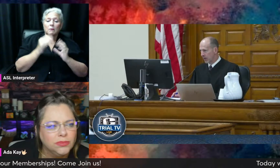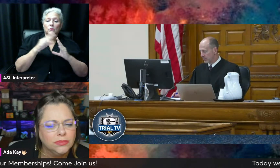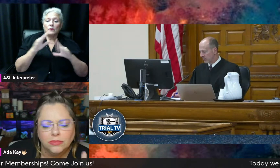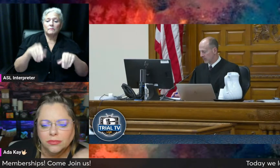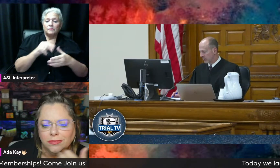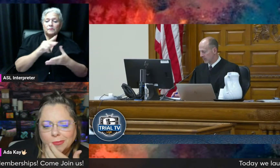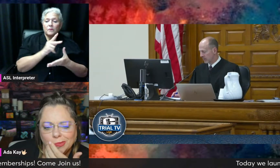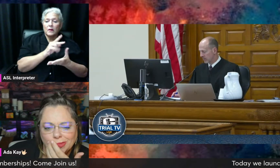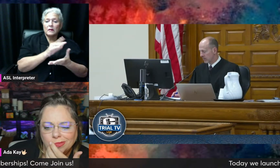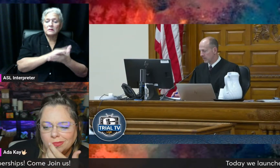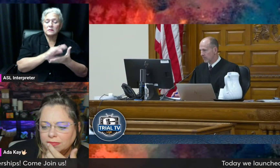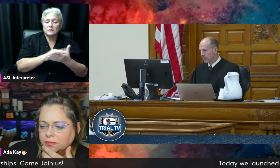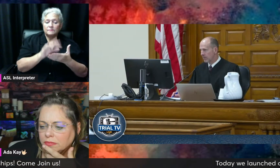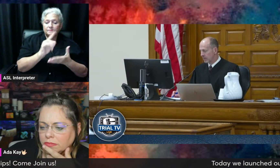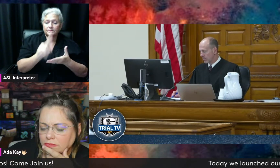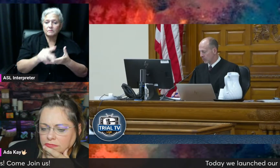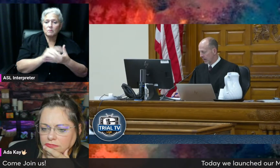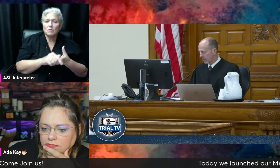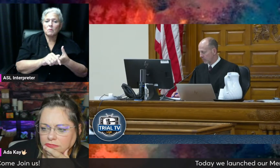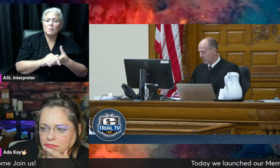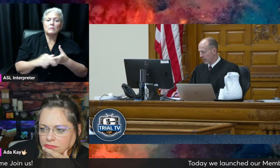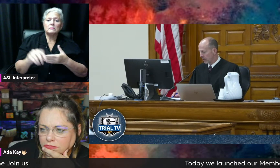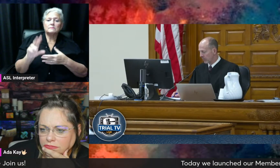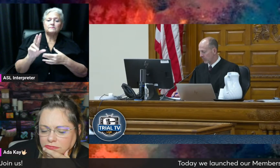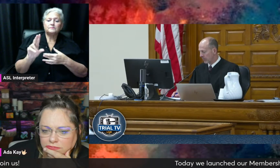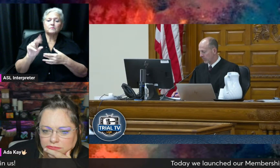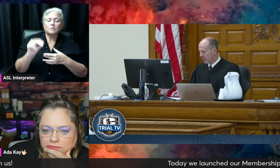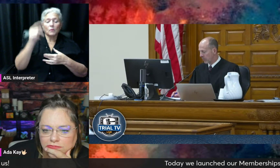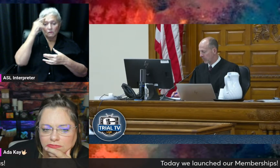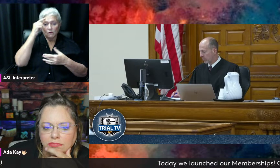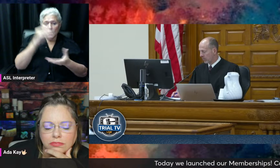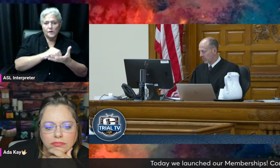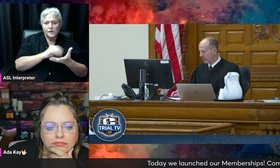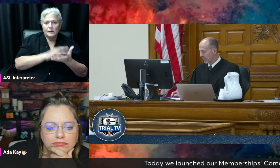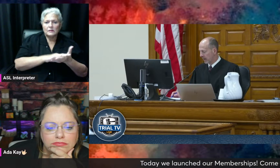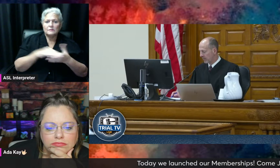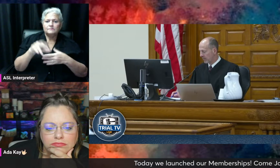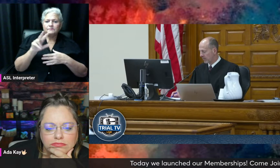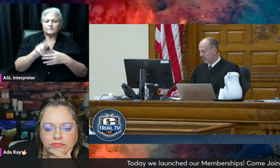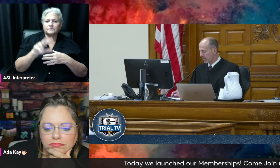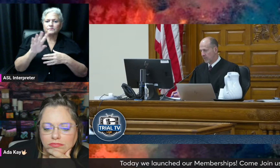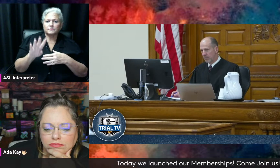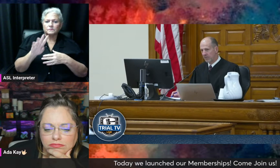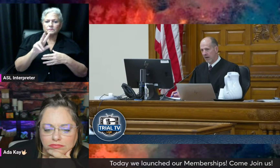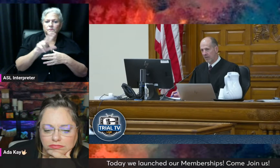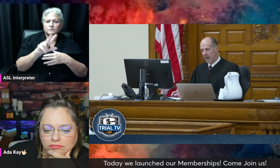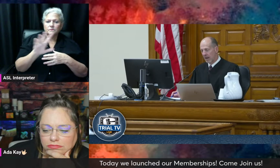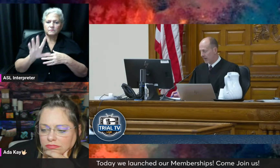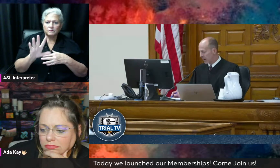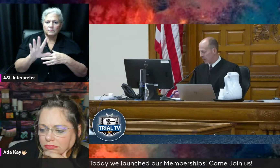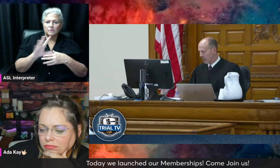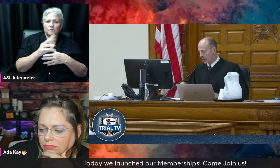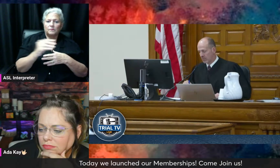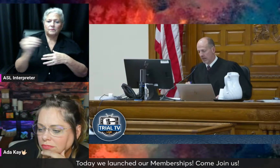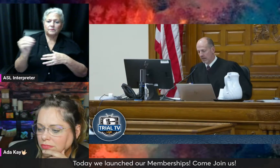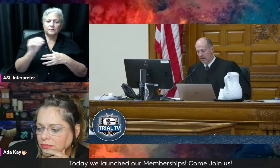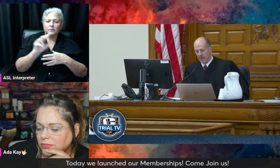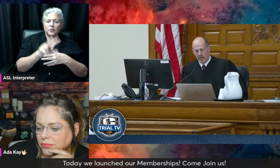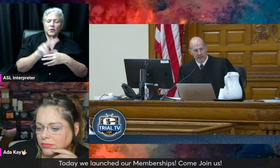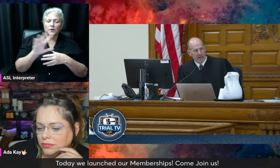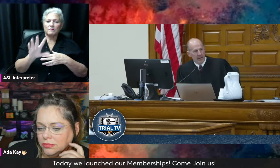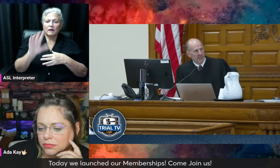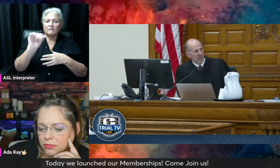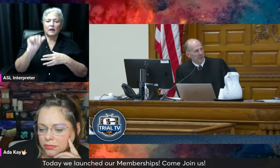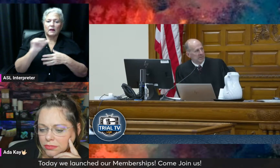assume no objection? That's correct, Your Honor. Okay, for the record, 34, 35, and 35A are all